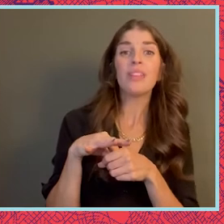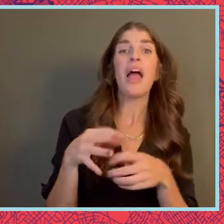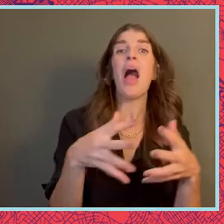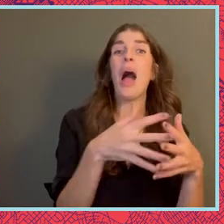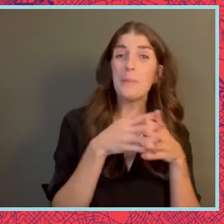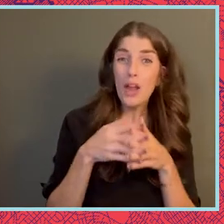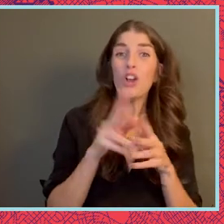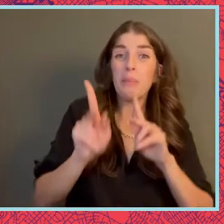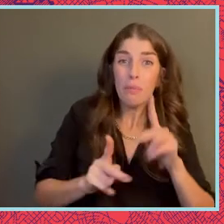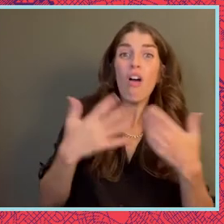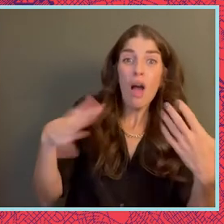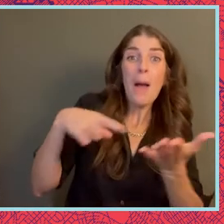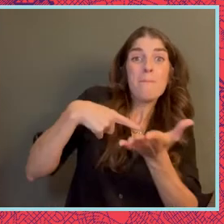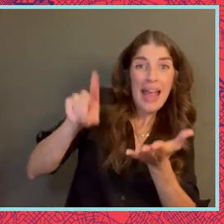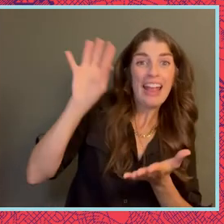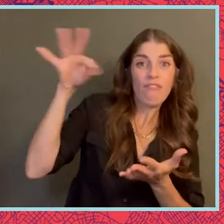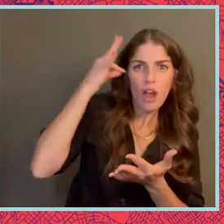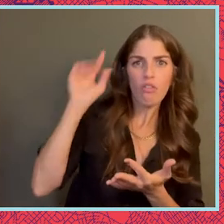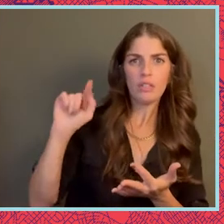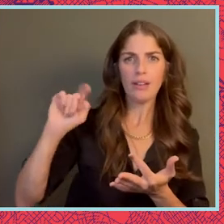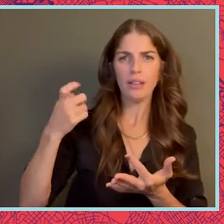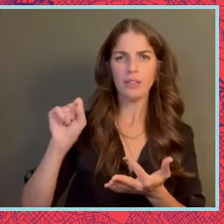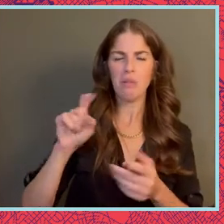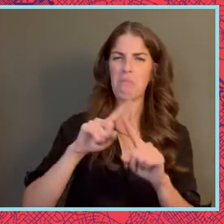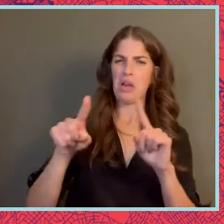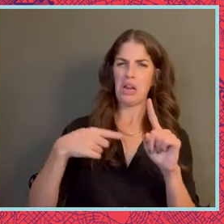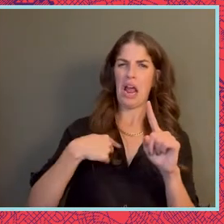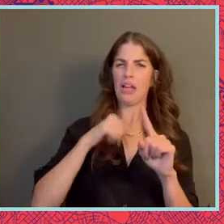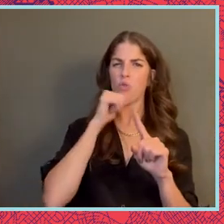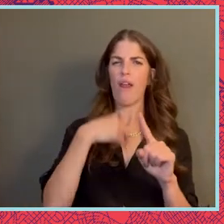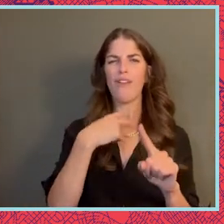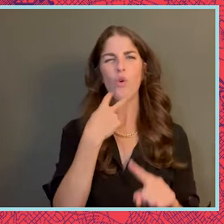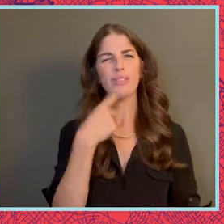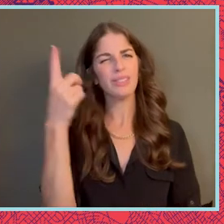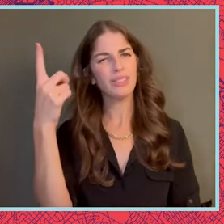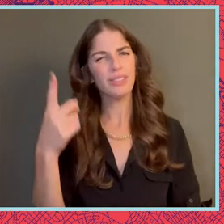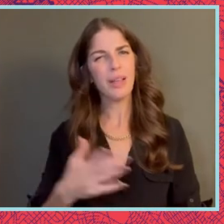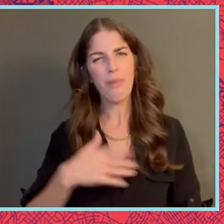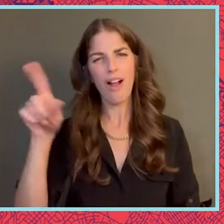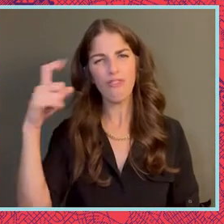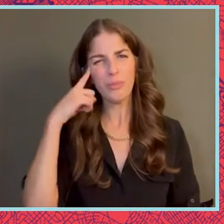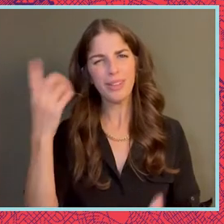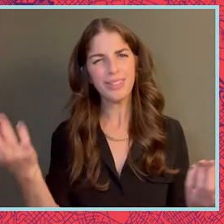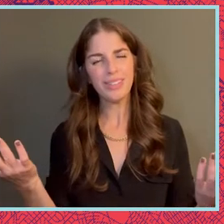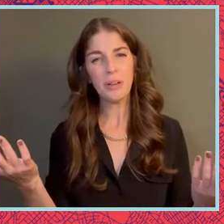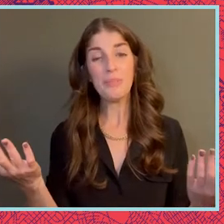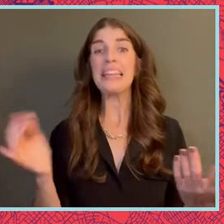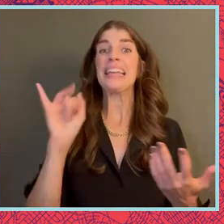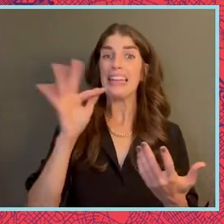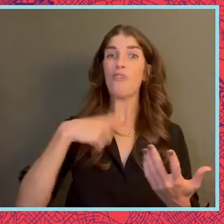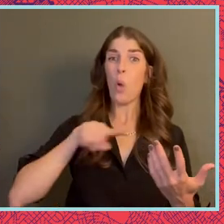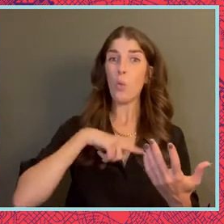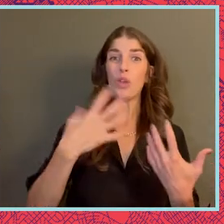are American citizens who pay federal taxes who do not get an opportunity to have a say in their government. And if we're going to live up to the ideals of what our